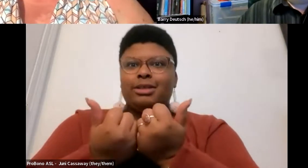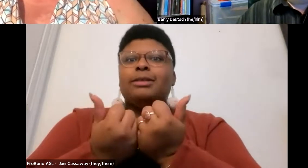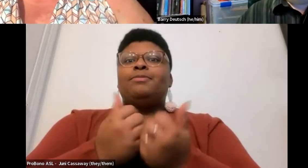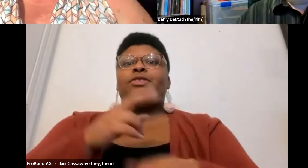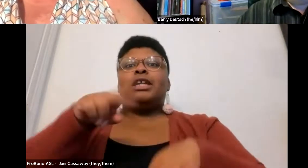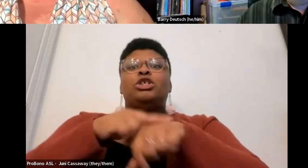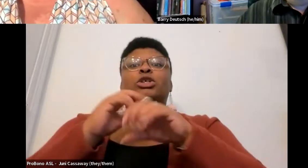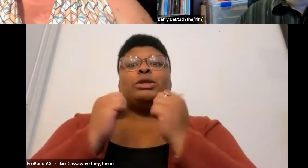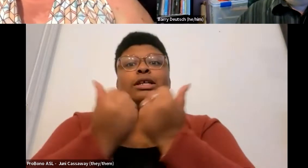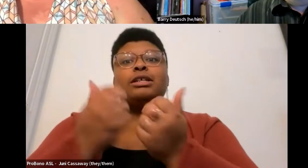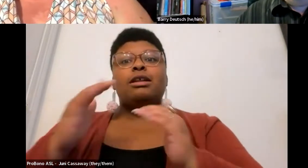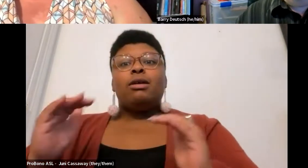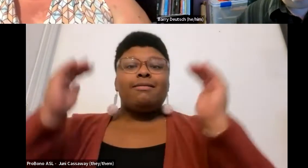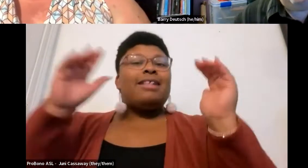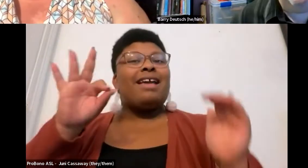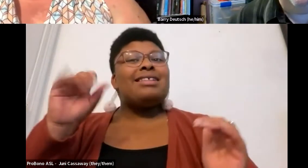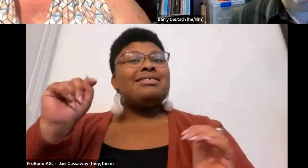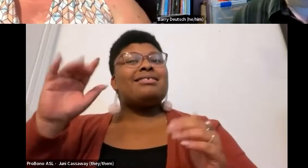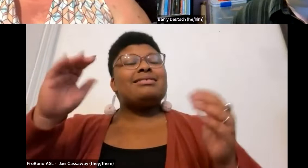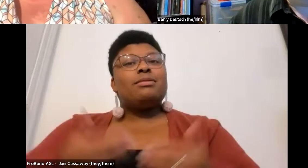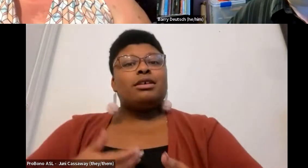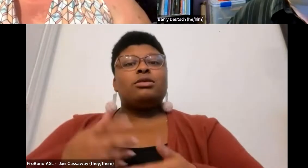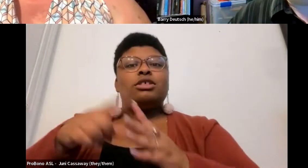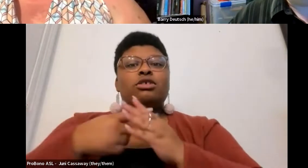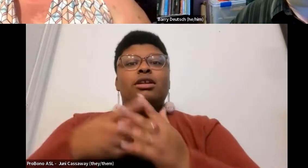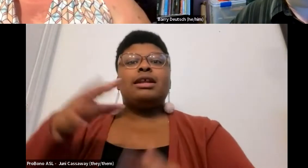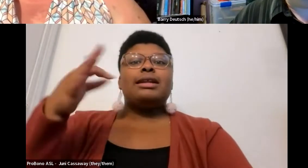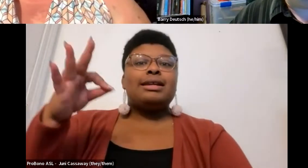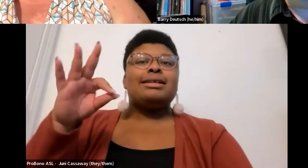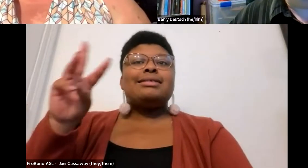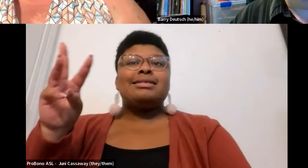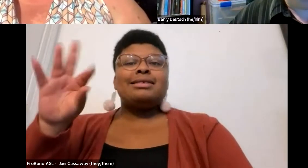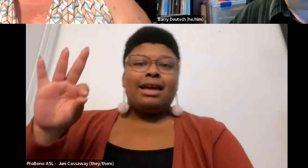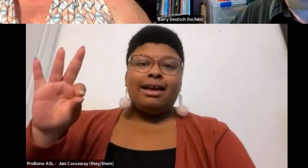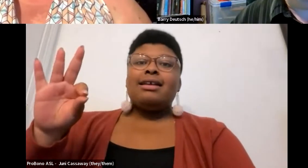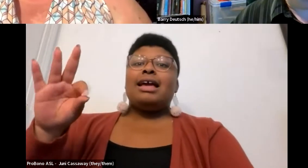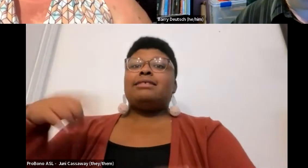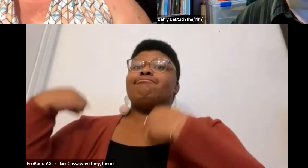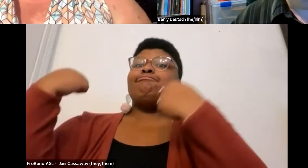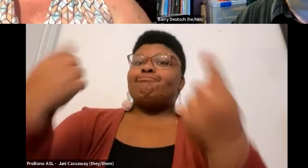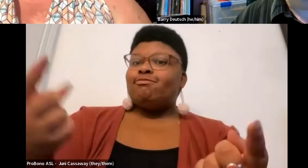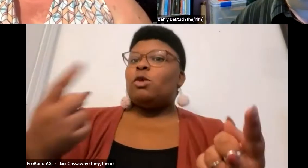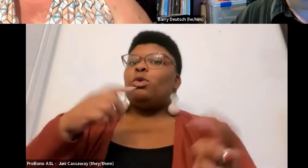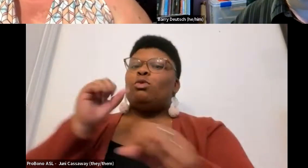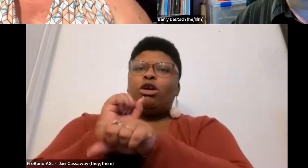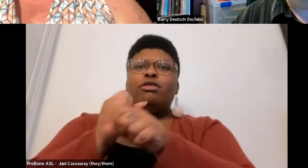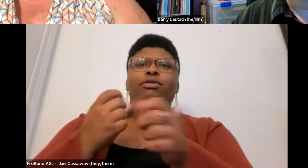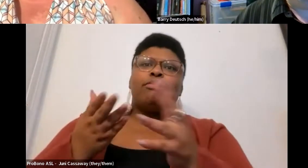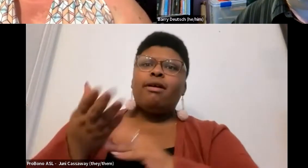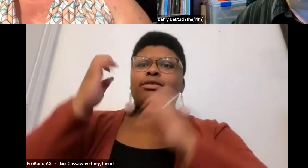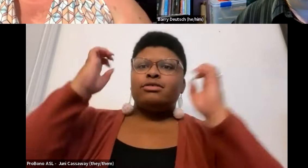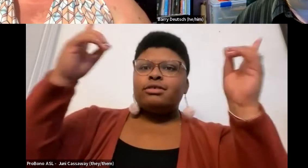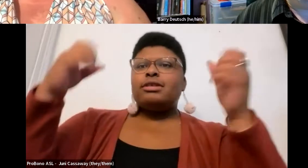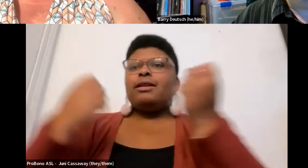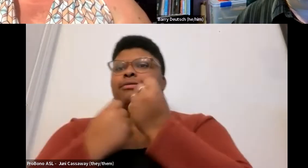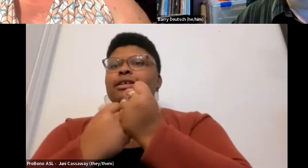in 1969, and since then we have worked through education, advocacy, and support to eliminate size